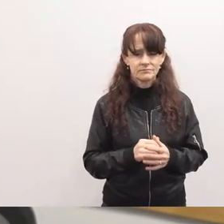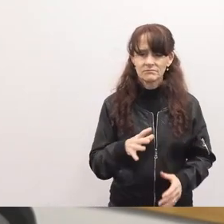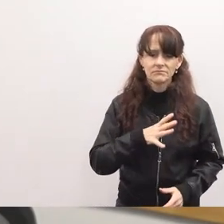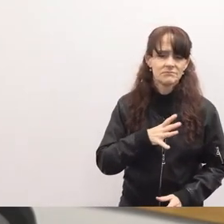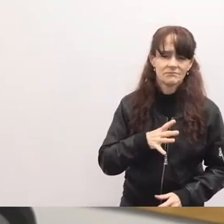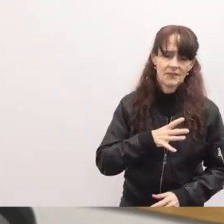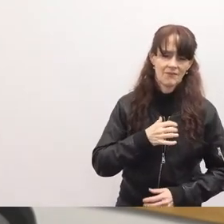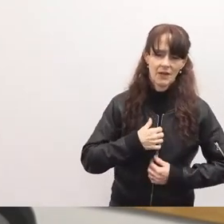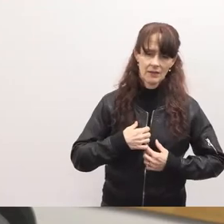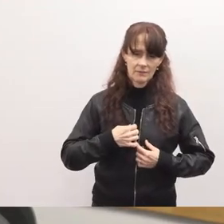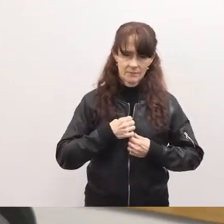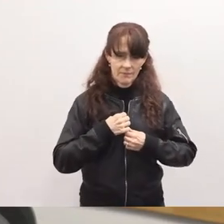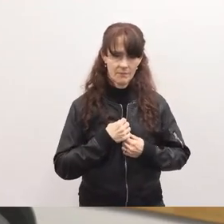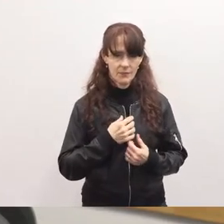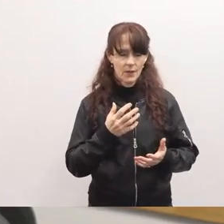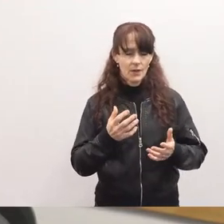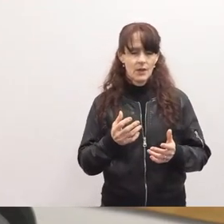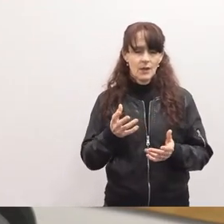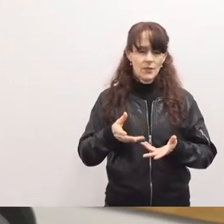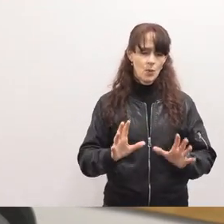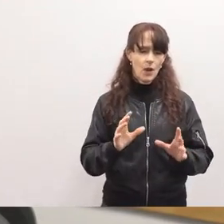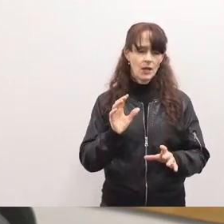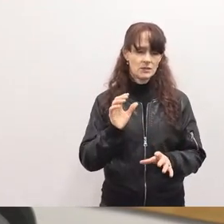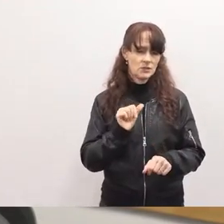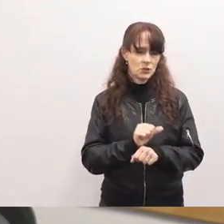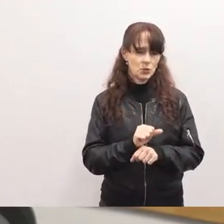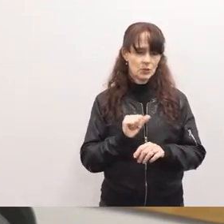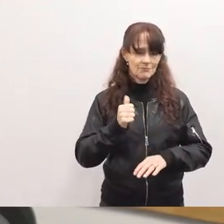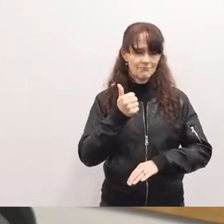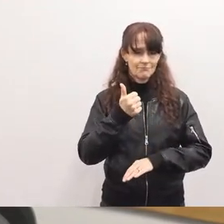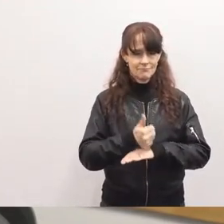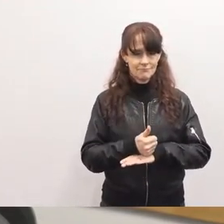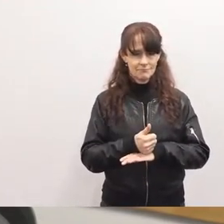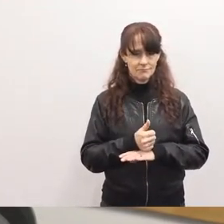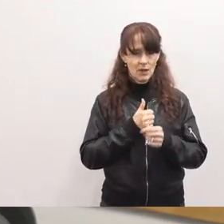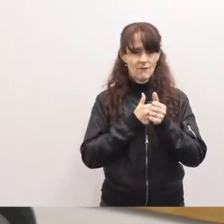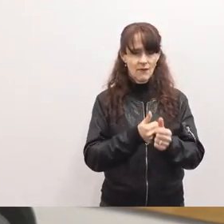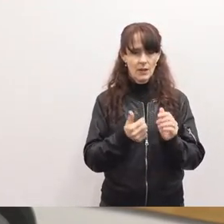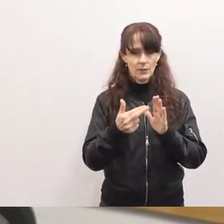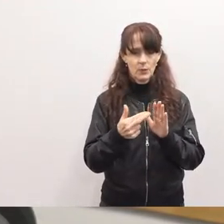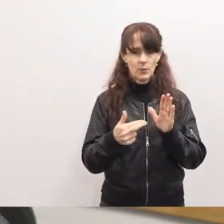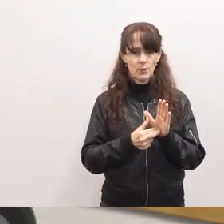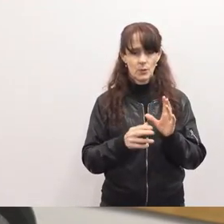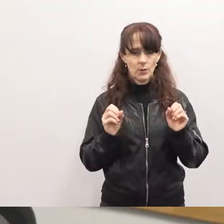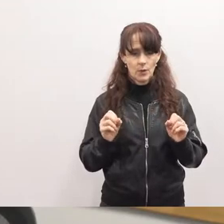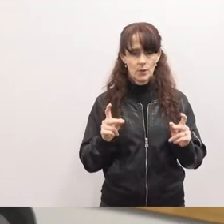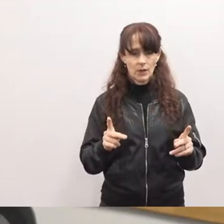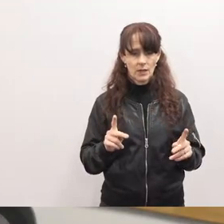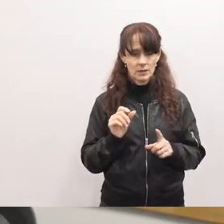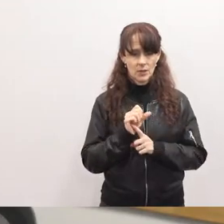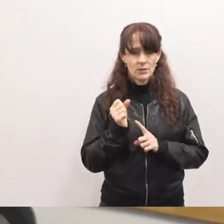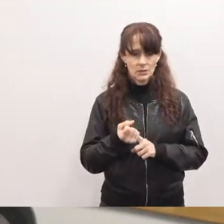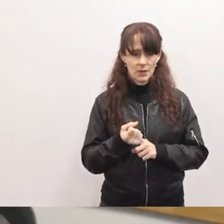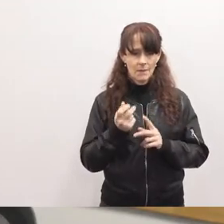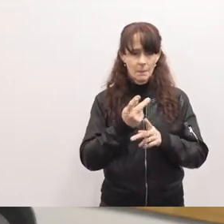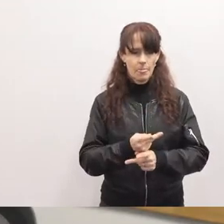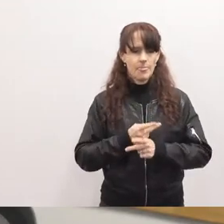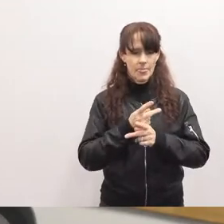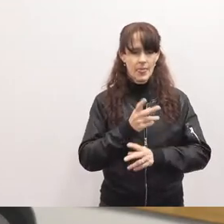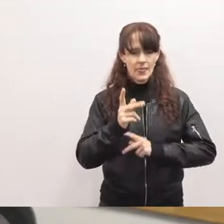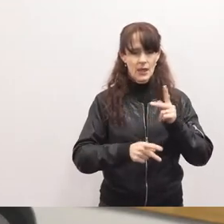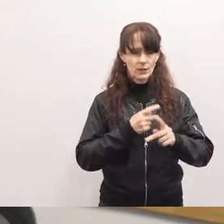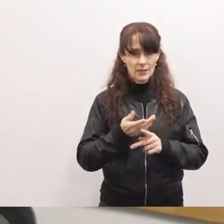So there's ways that you can work it if you know, as long as you're following the rules, you're okay in those situations. But be careful of those kind